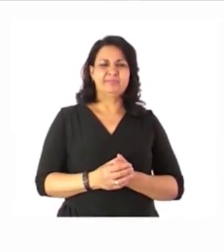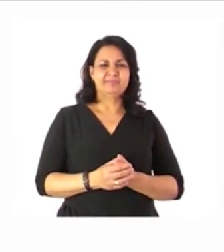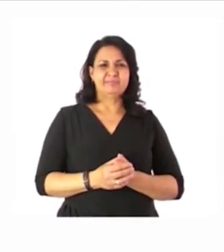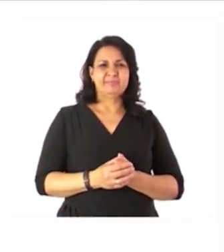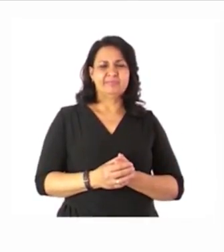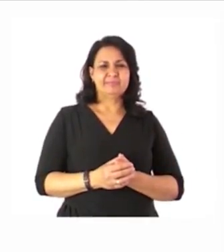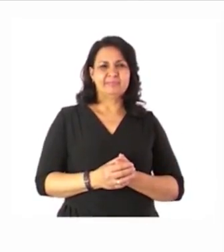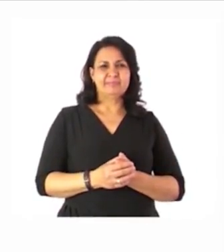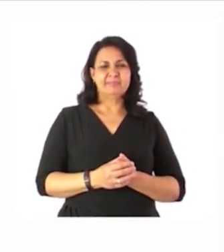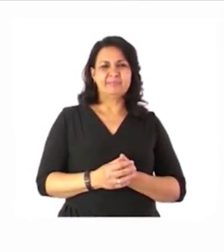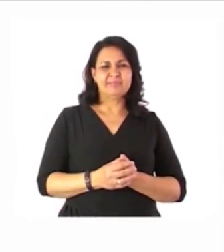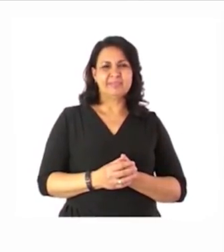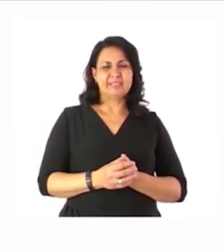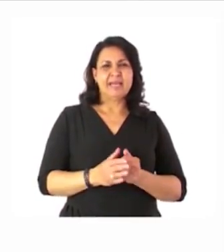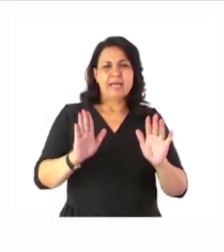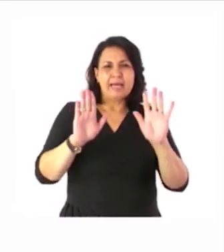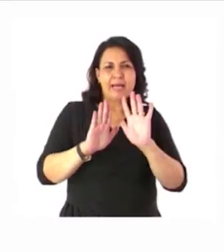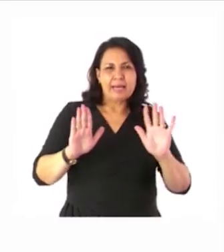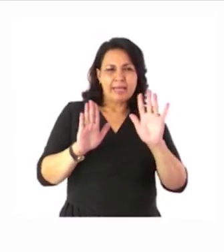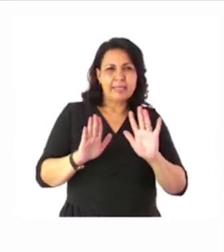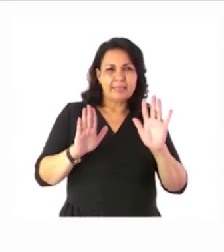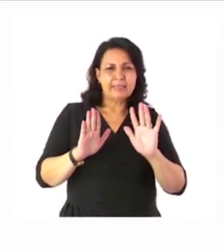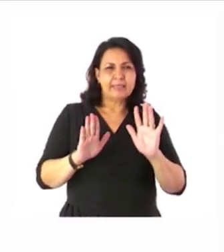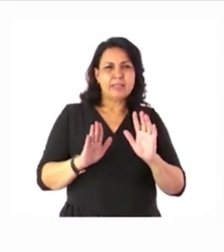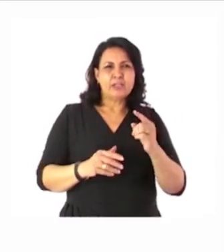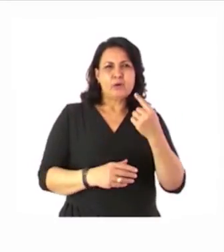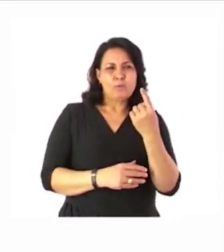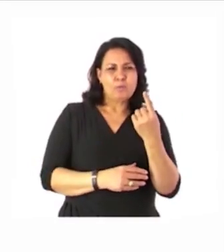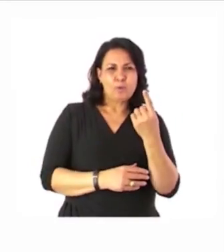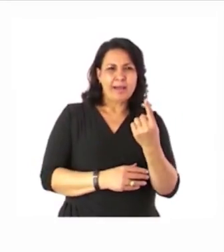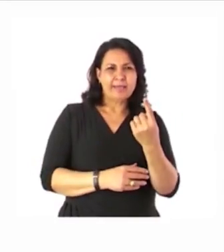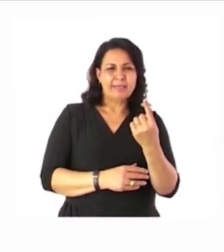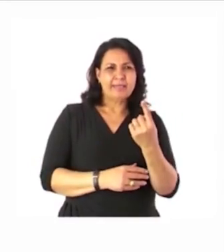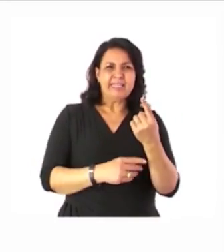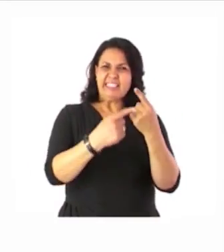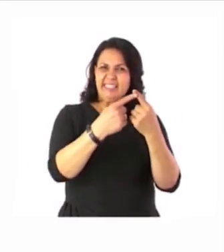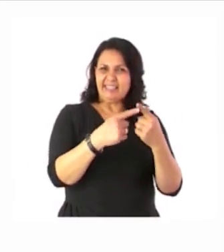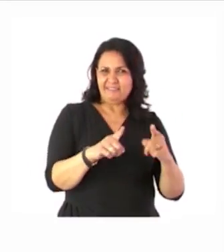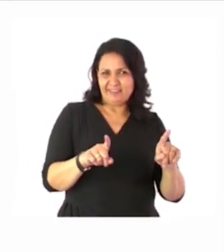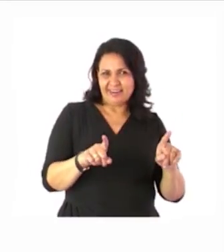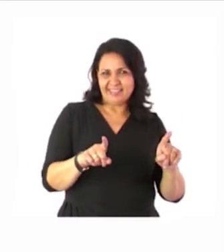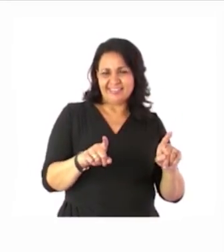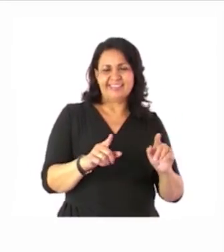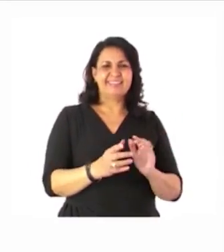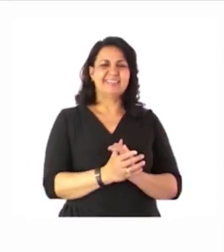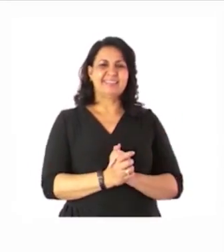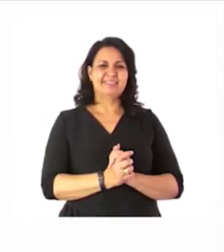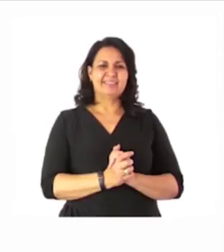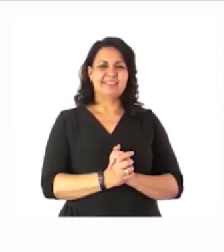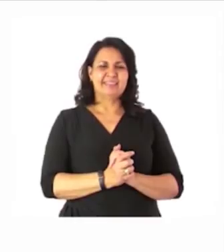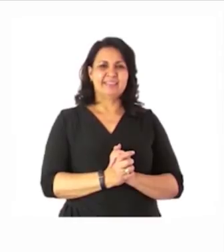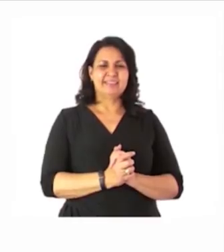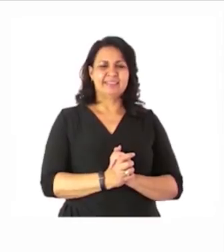and color in the one which one is not the same the one